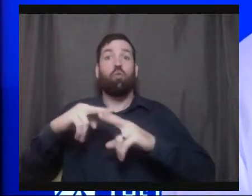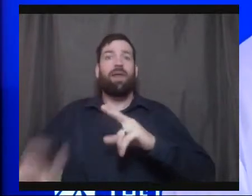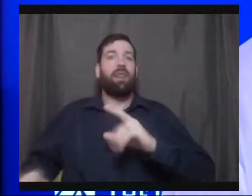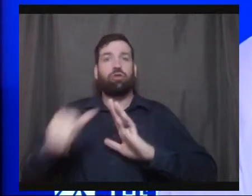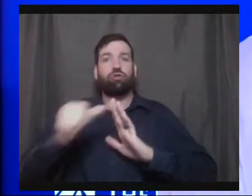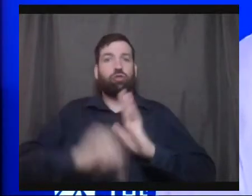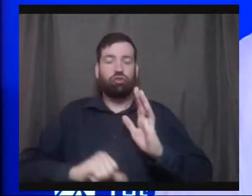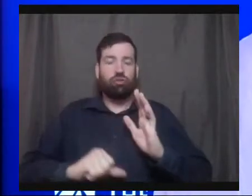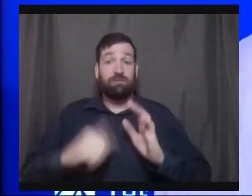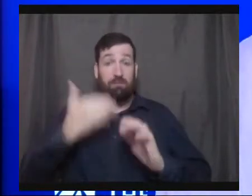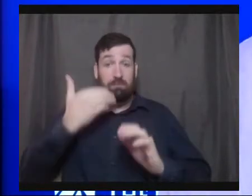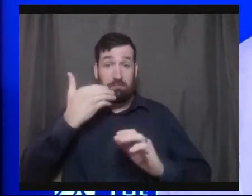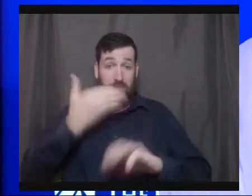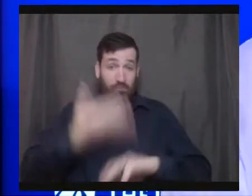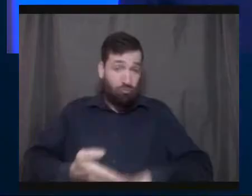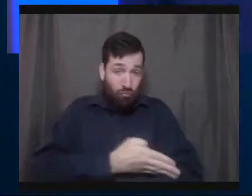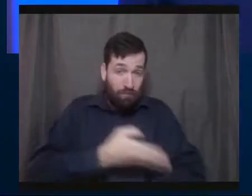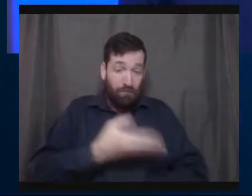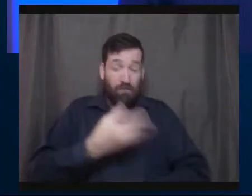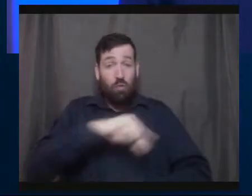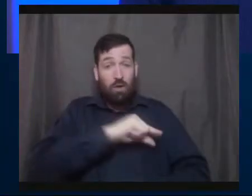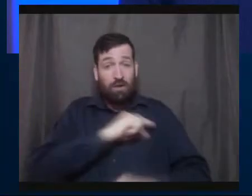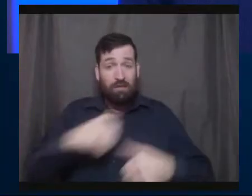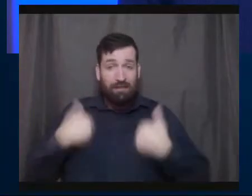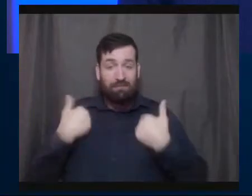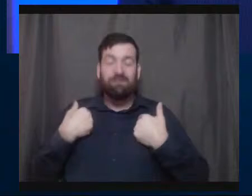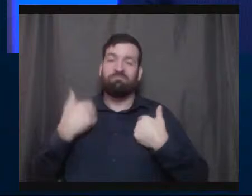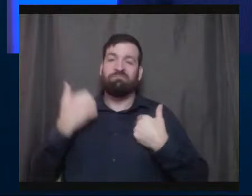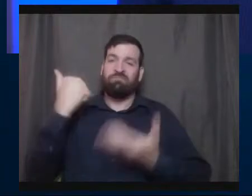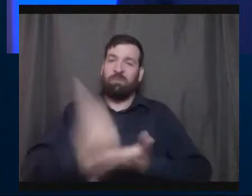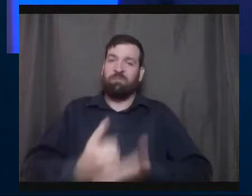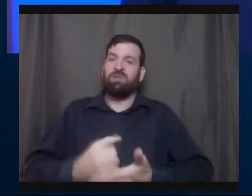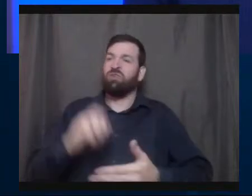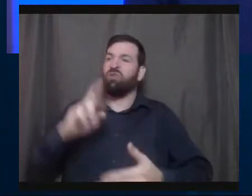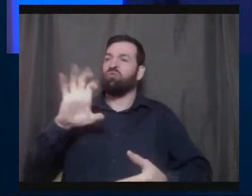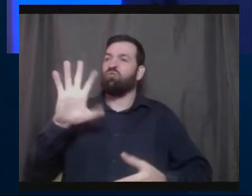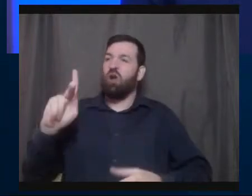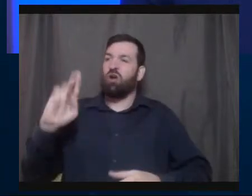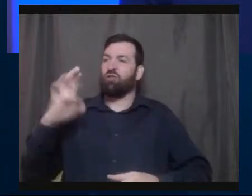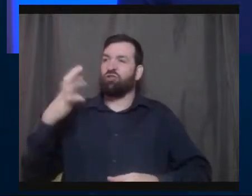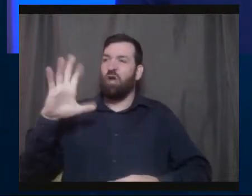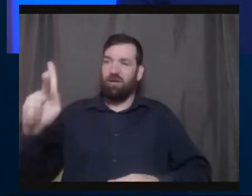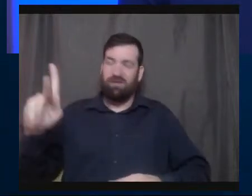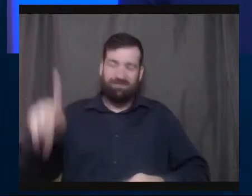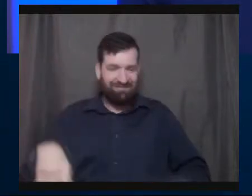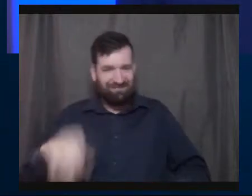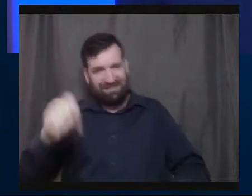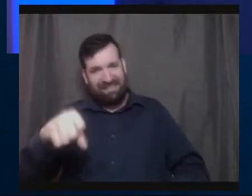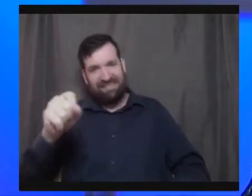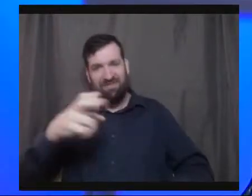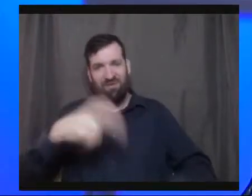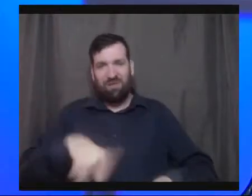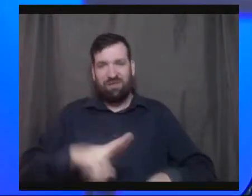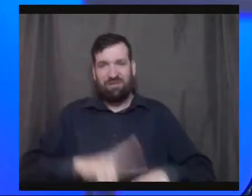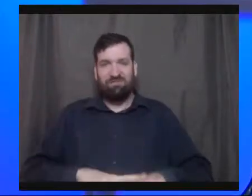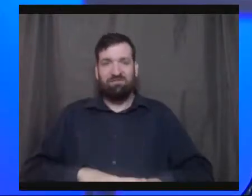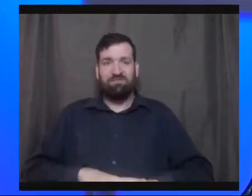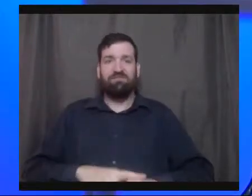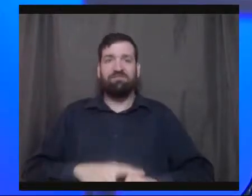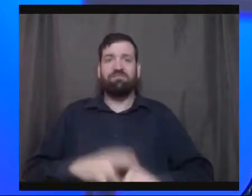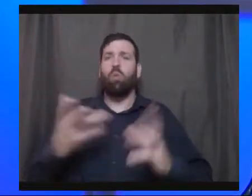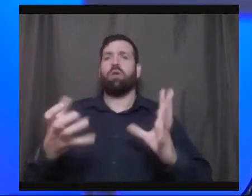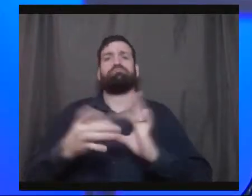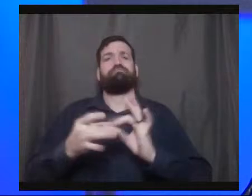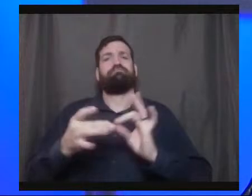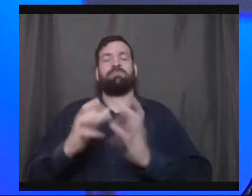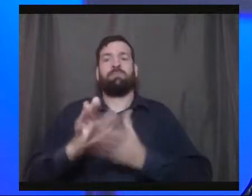is overall going to help you. So. All right, good. Rock Chalk, yes. Yes, of course. We'll be watching. Yes, okay. I want to read a really nice email that we